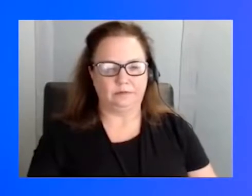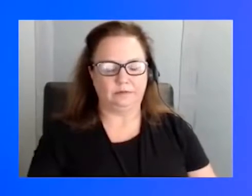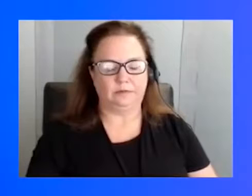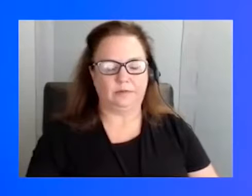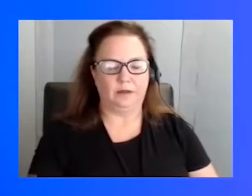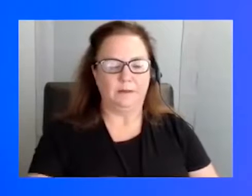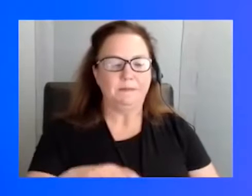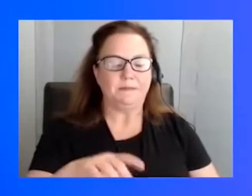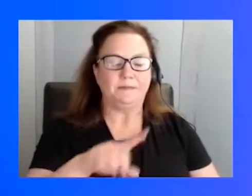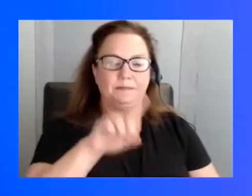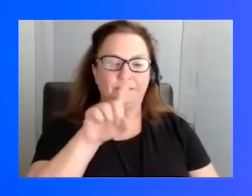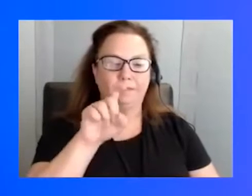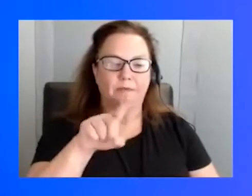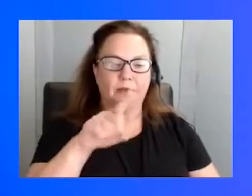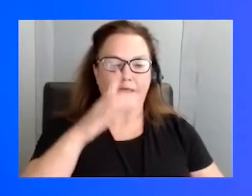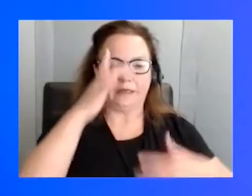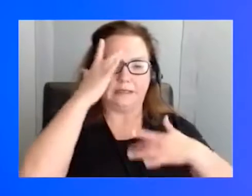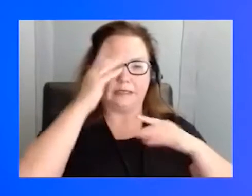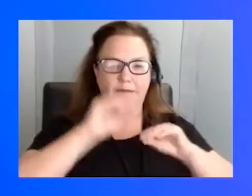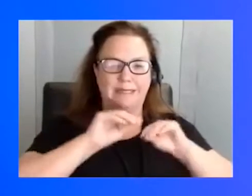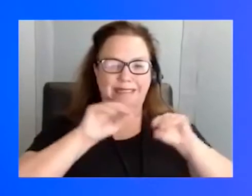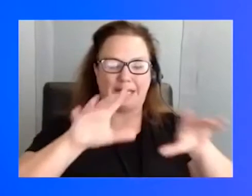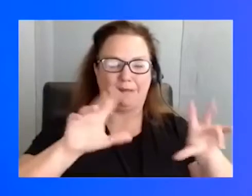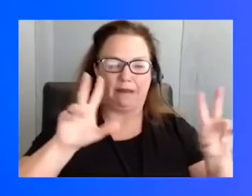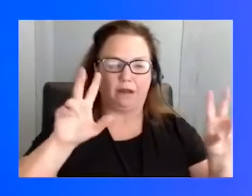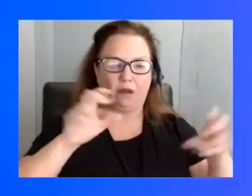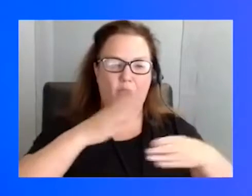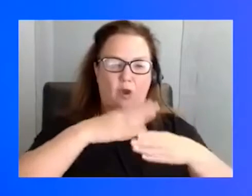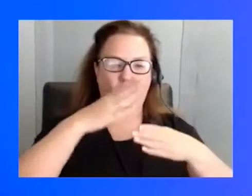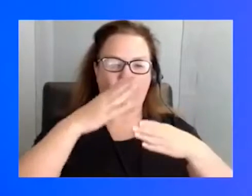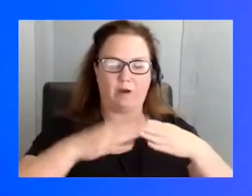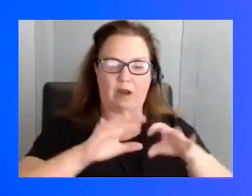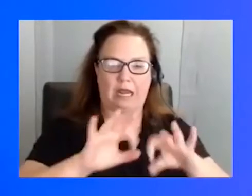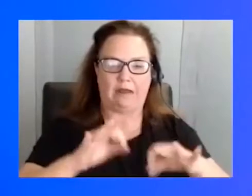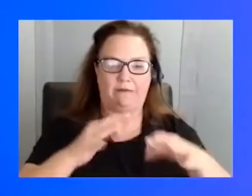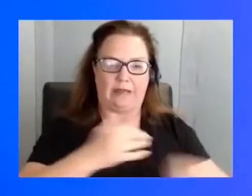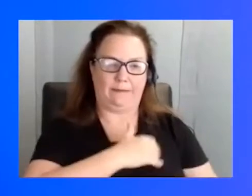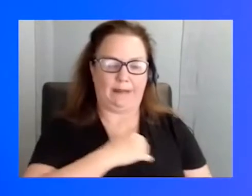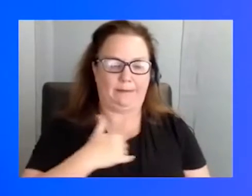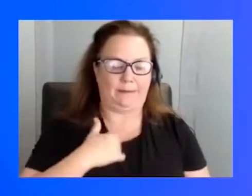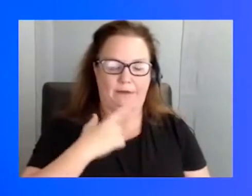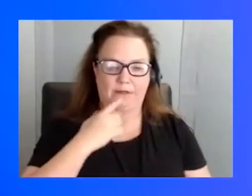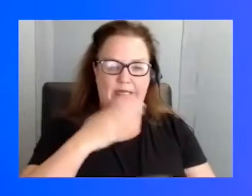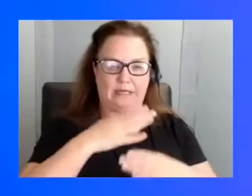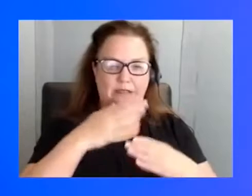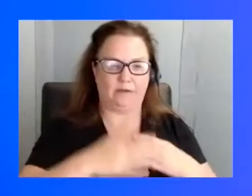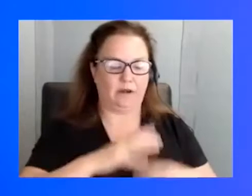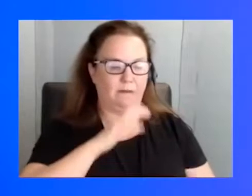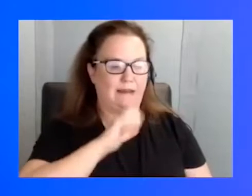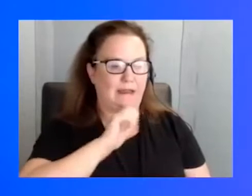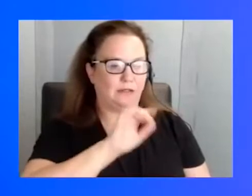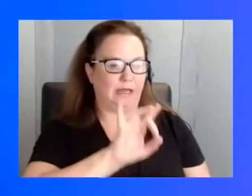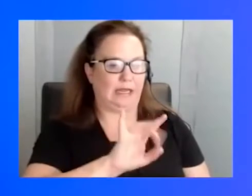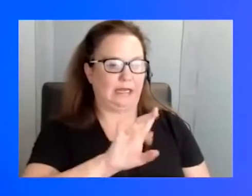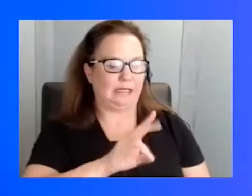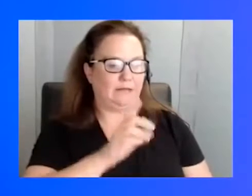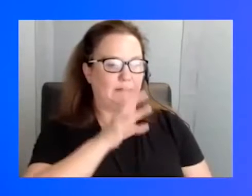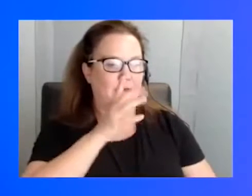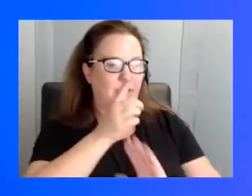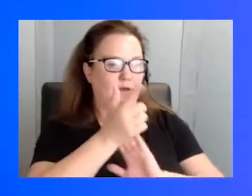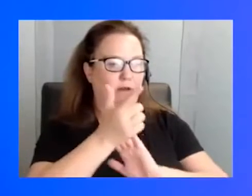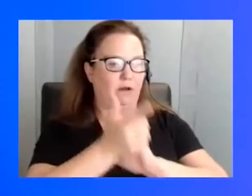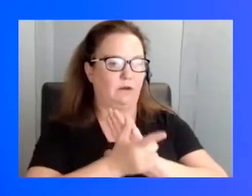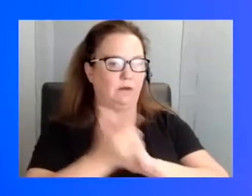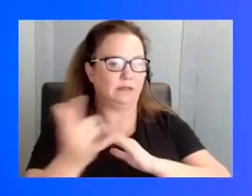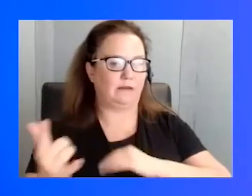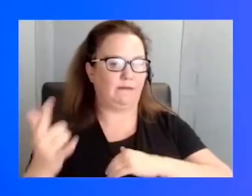is the pandemic considered over? I have family members who say it's over. My 87-year-old mother-in-law is wanting to fly back in a couple